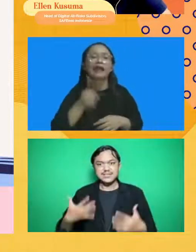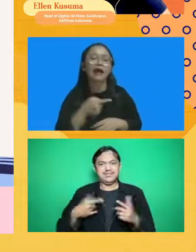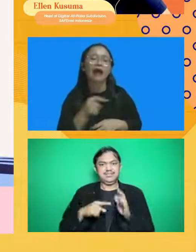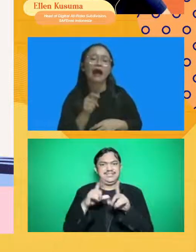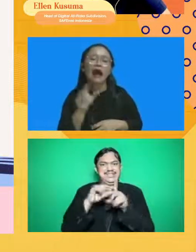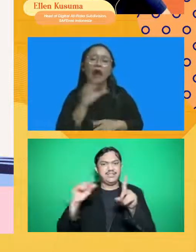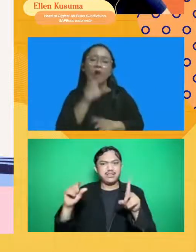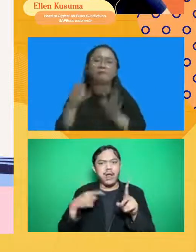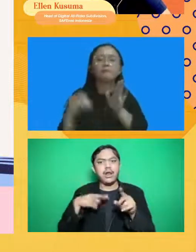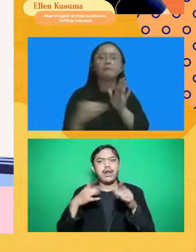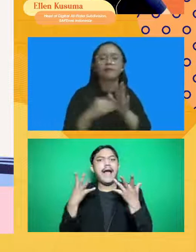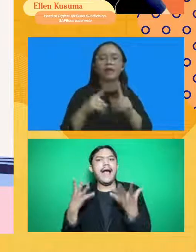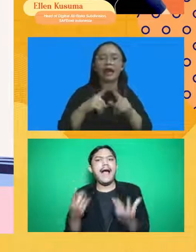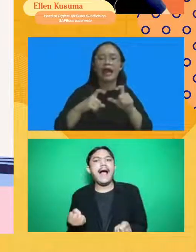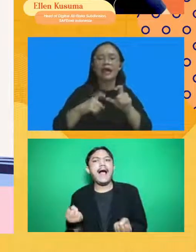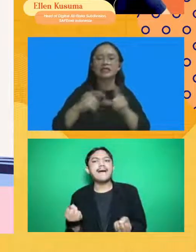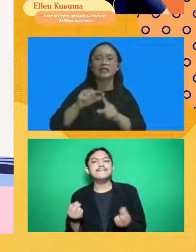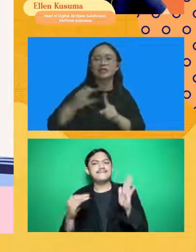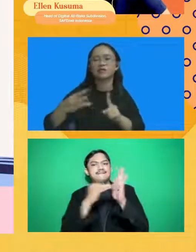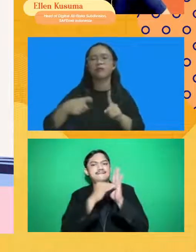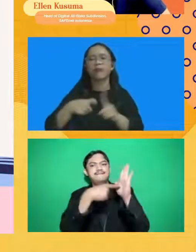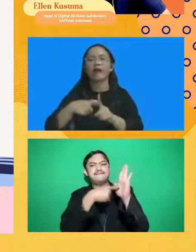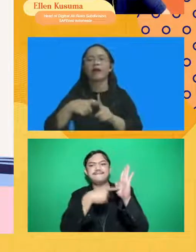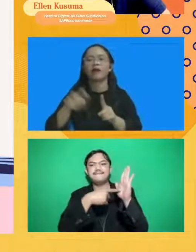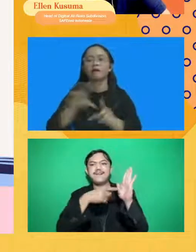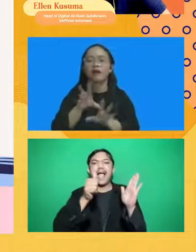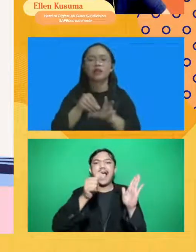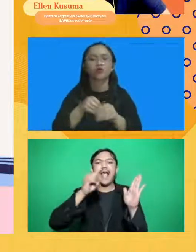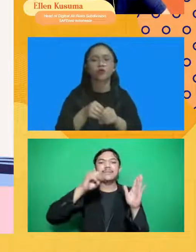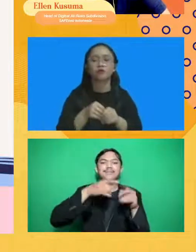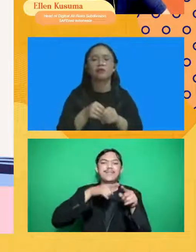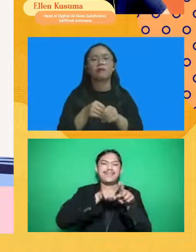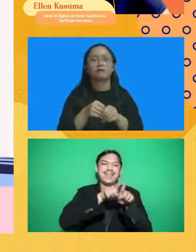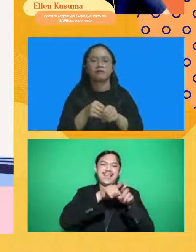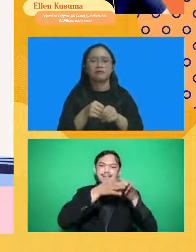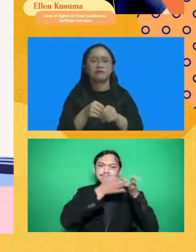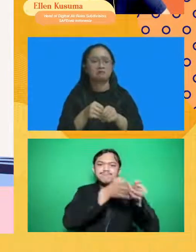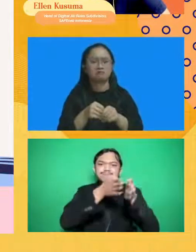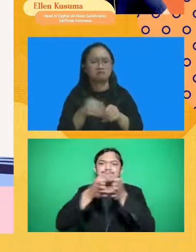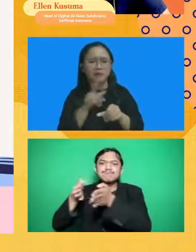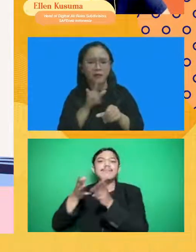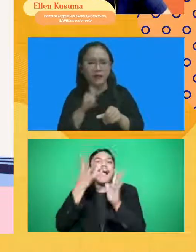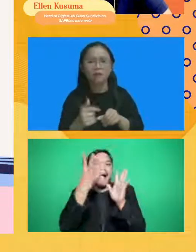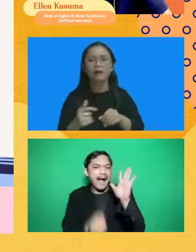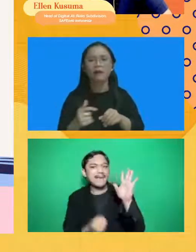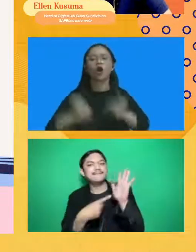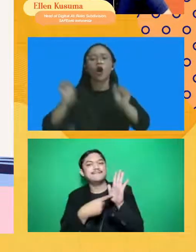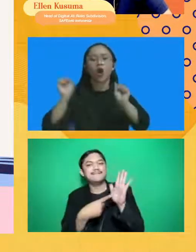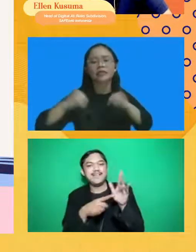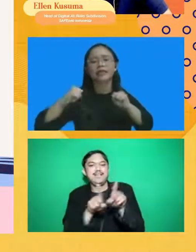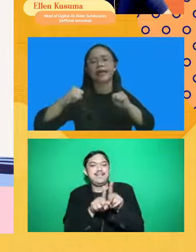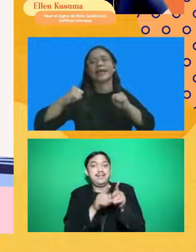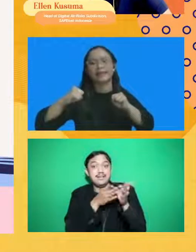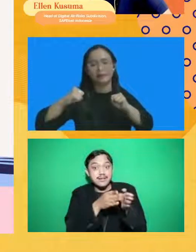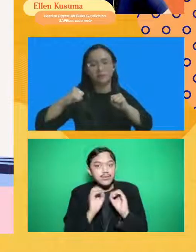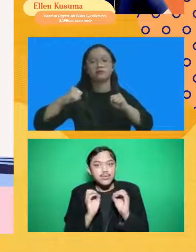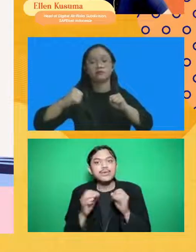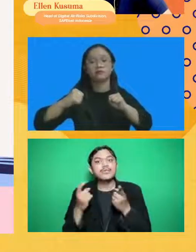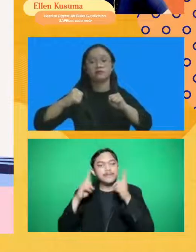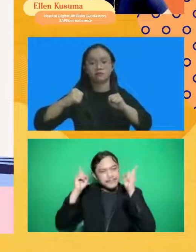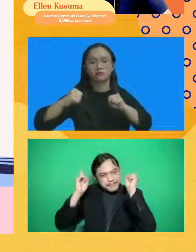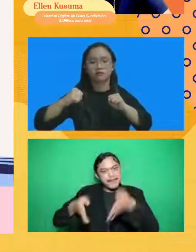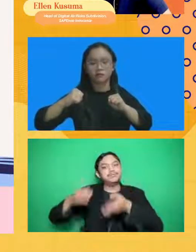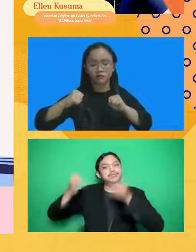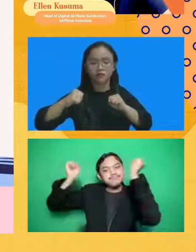even though you don't really use digital technology, you cannot really avoid the situation, right? Maybe when